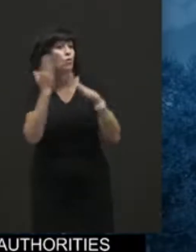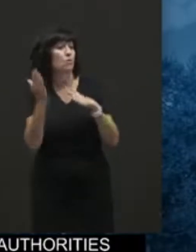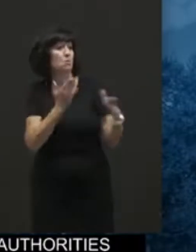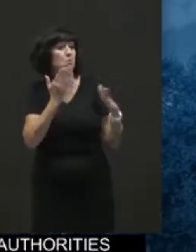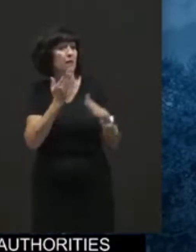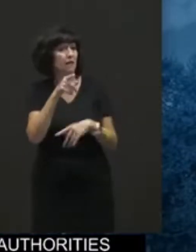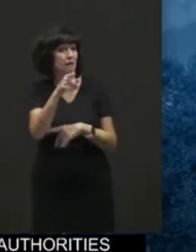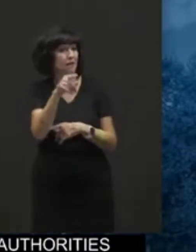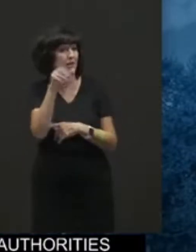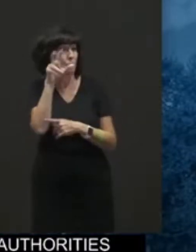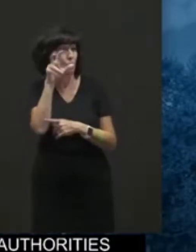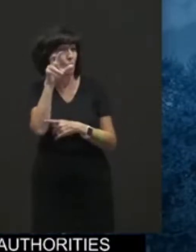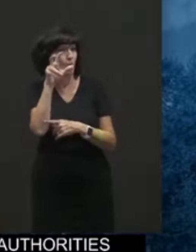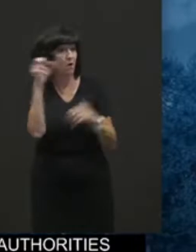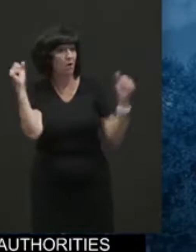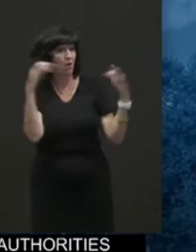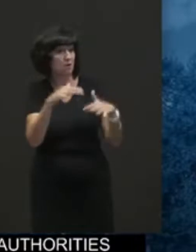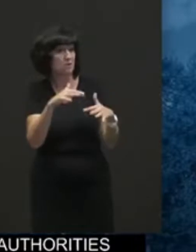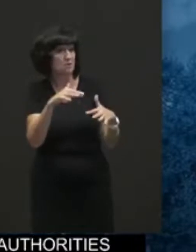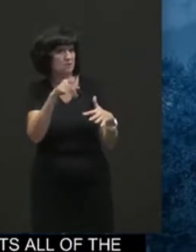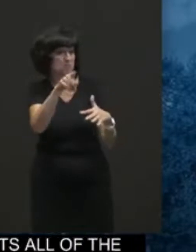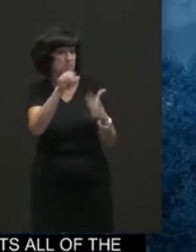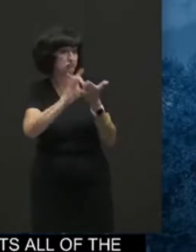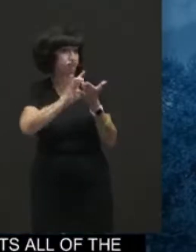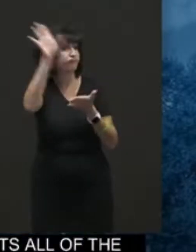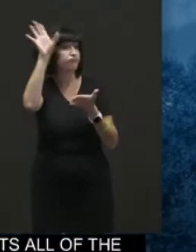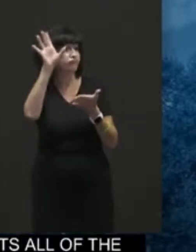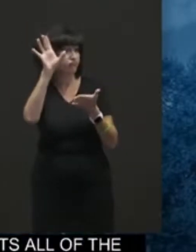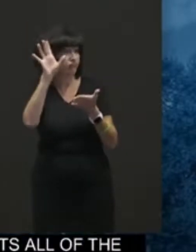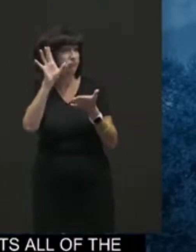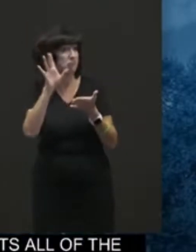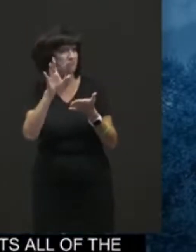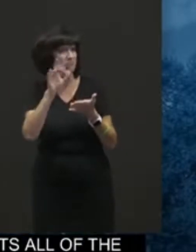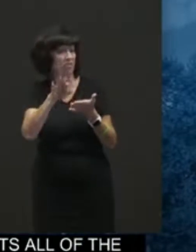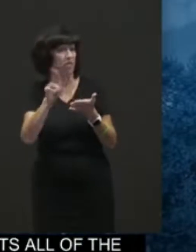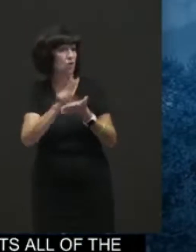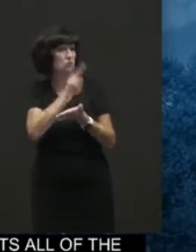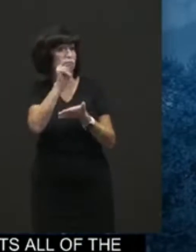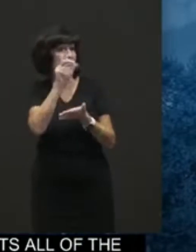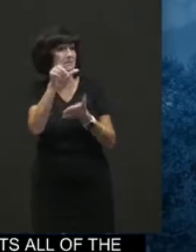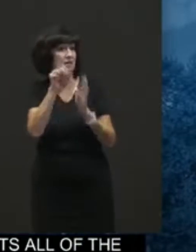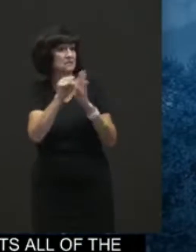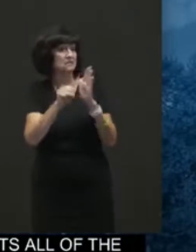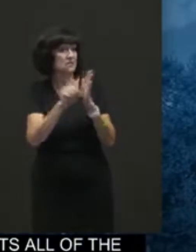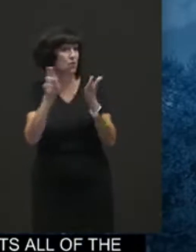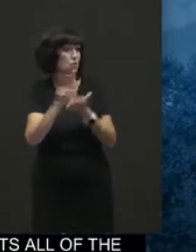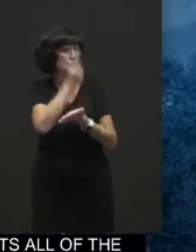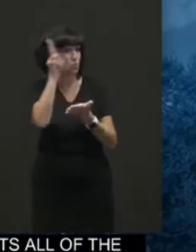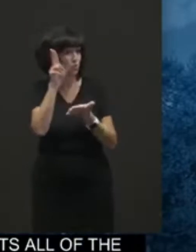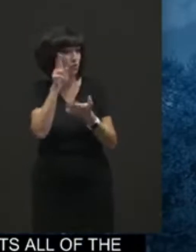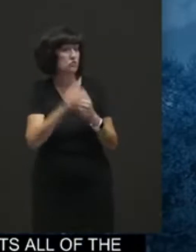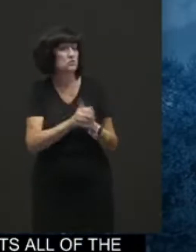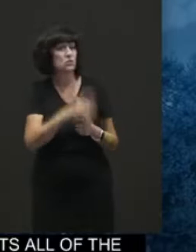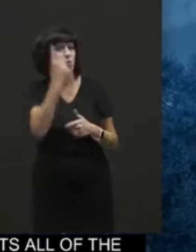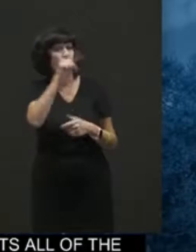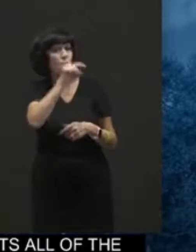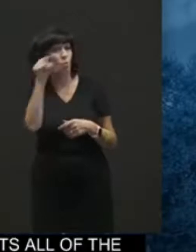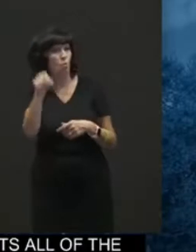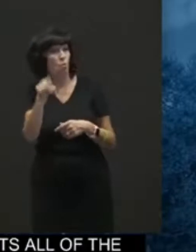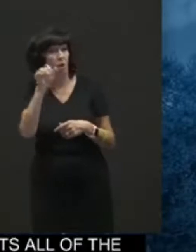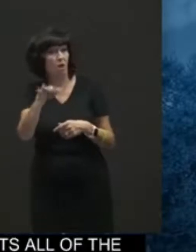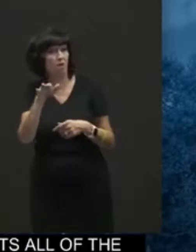one of the sports teams. I think appropriate action given the severity of the violation.